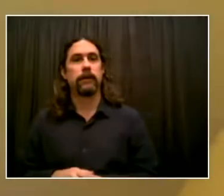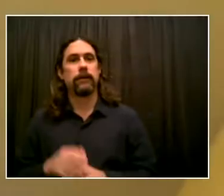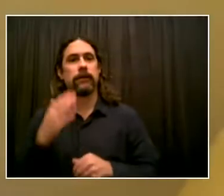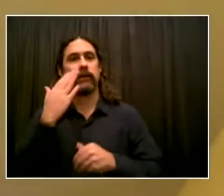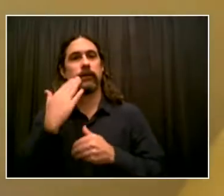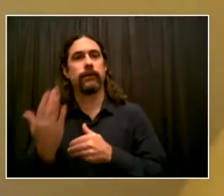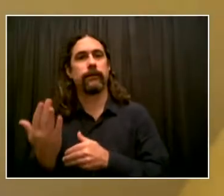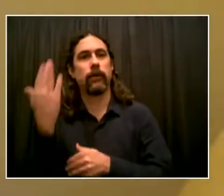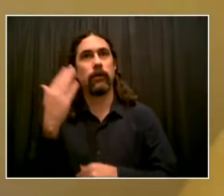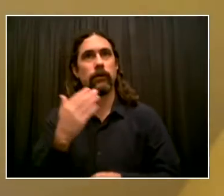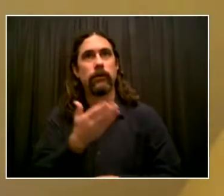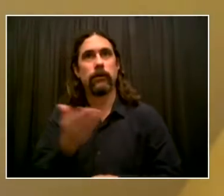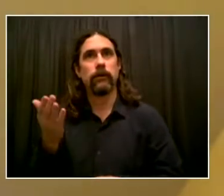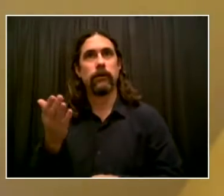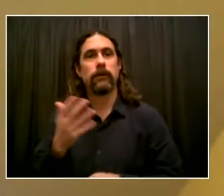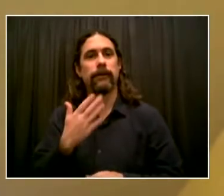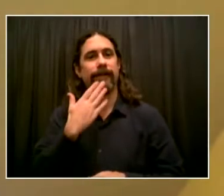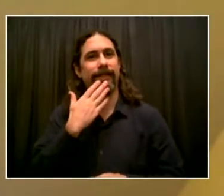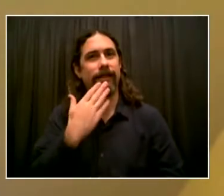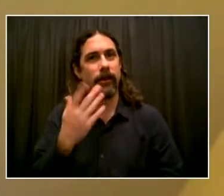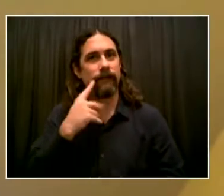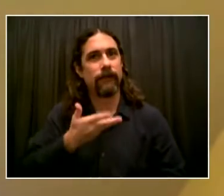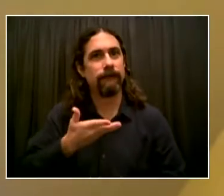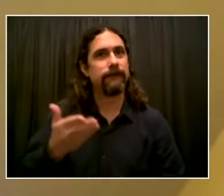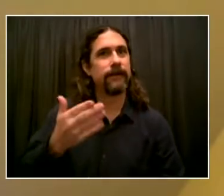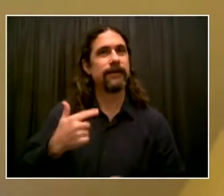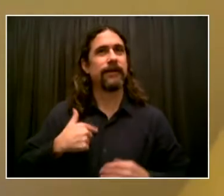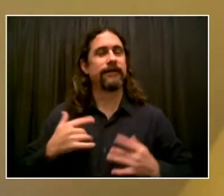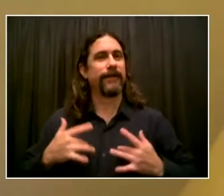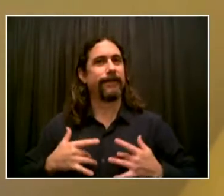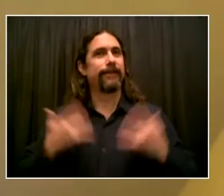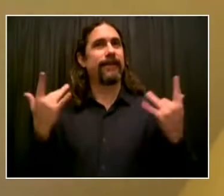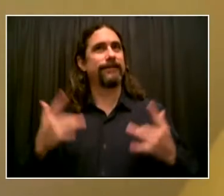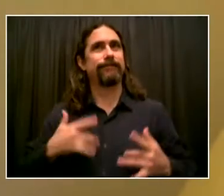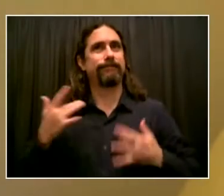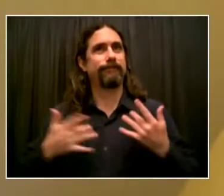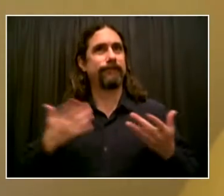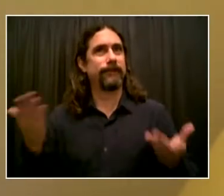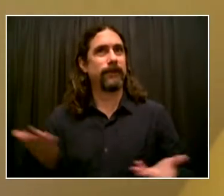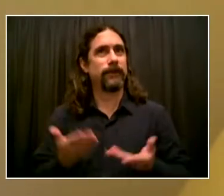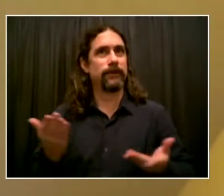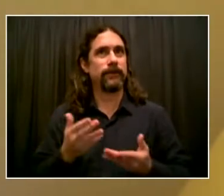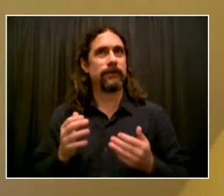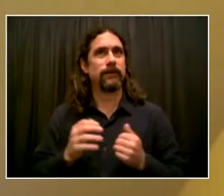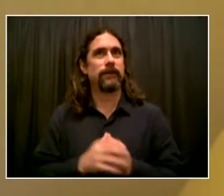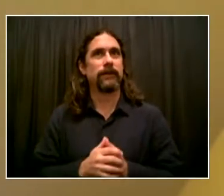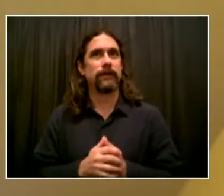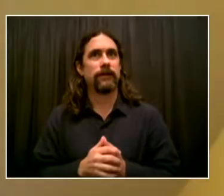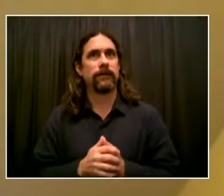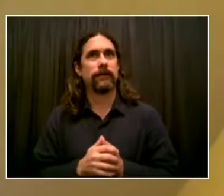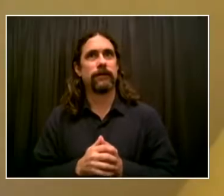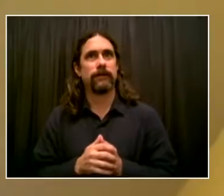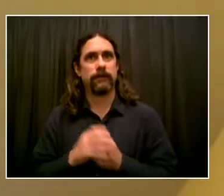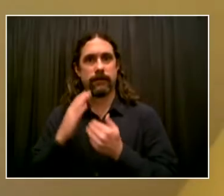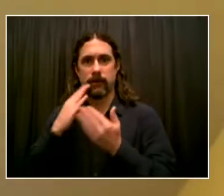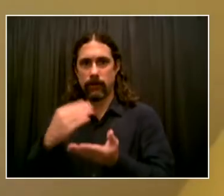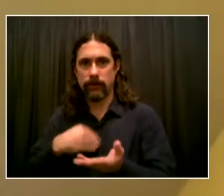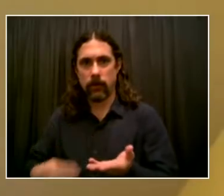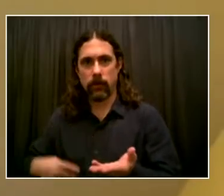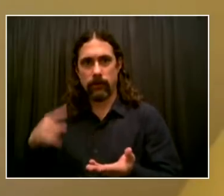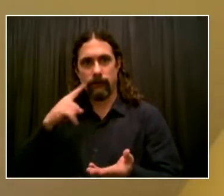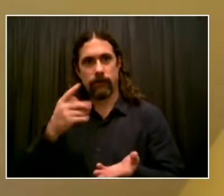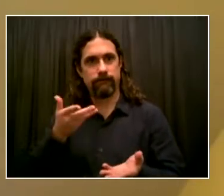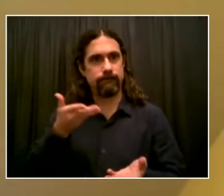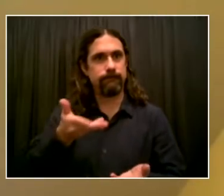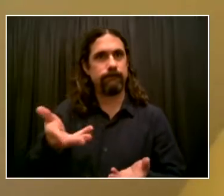the opportunity and the invitation. I'm extremely excited and happy that we were able to get to the finish line with this project for the